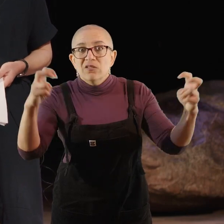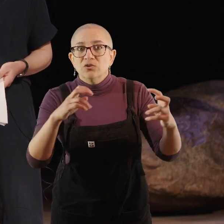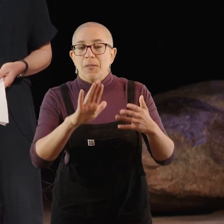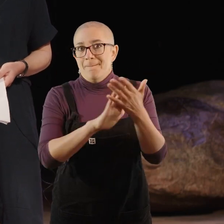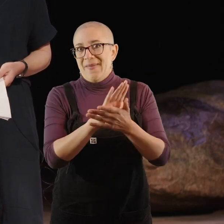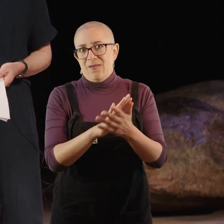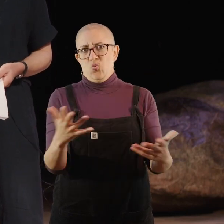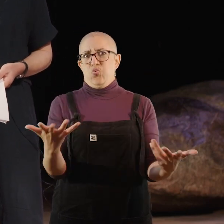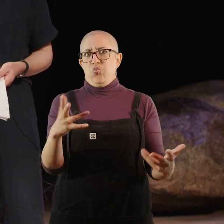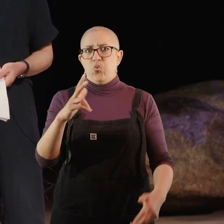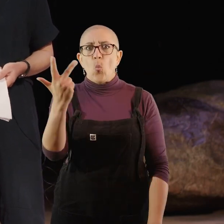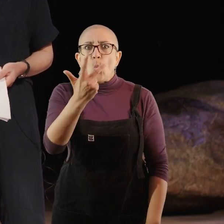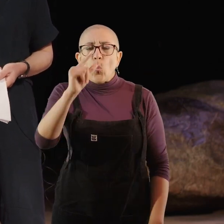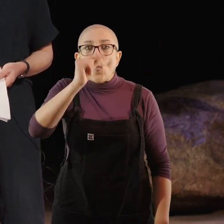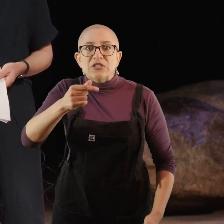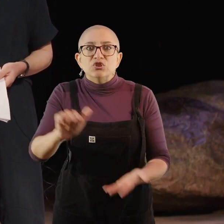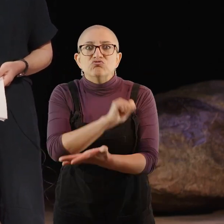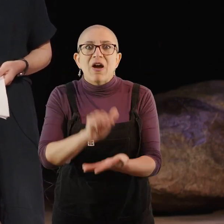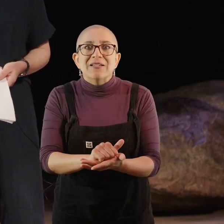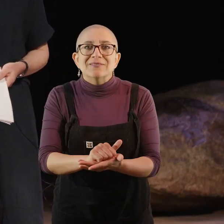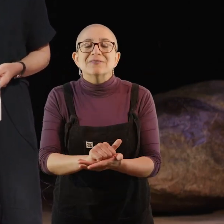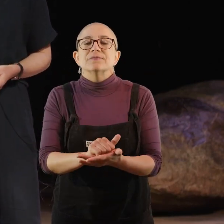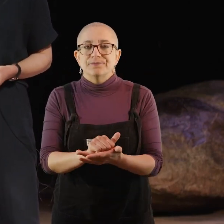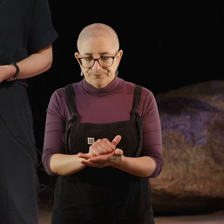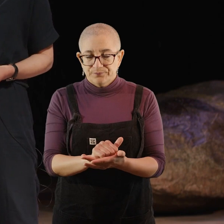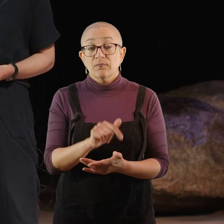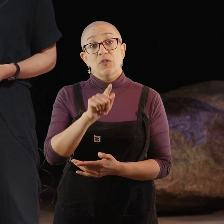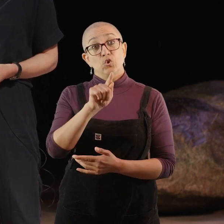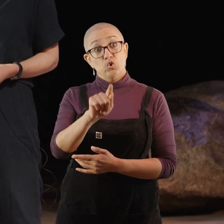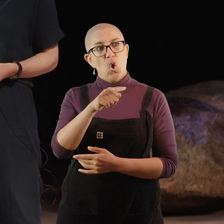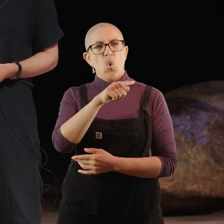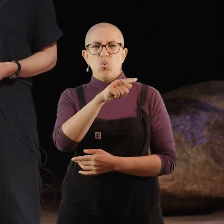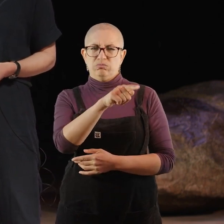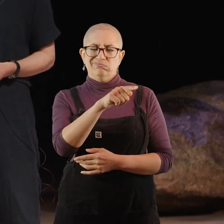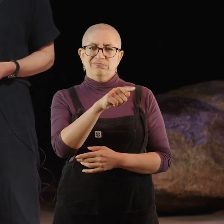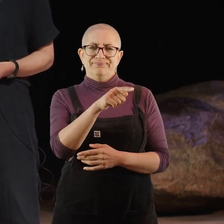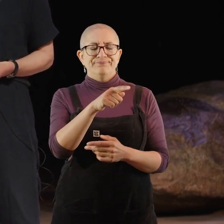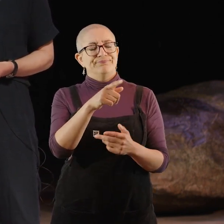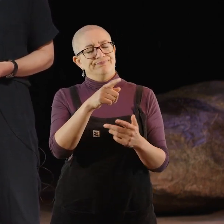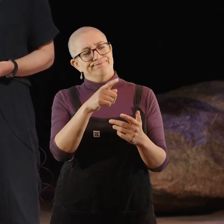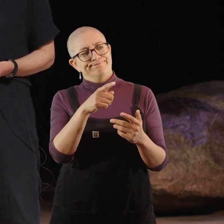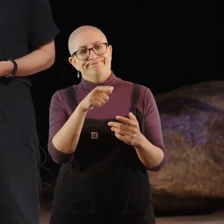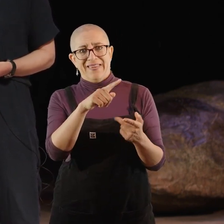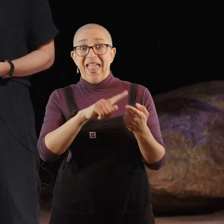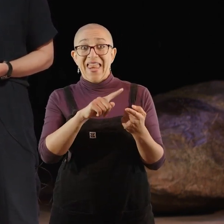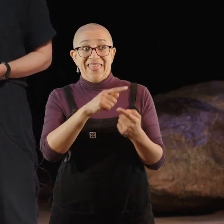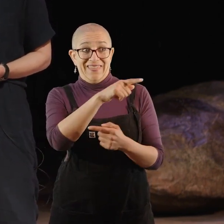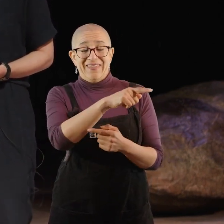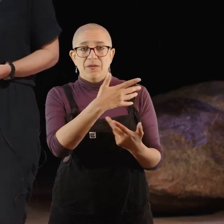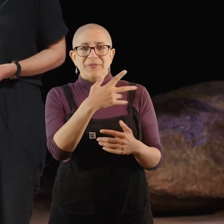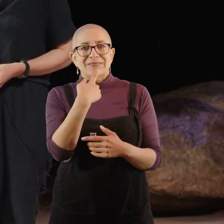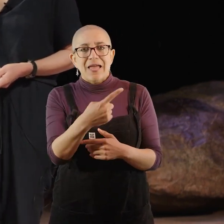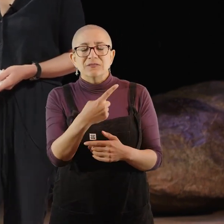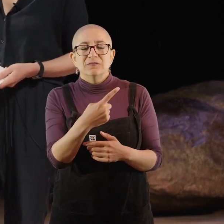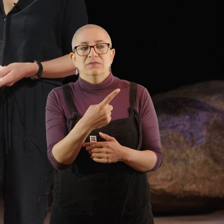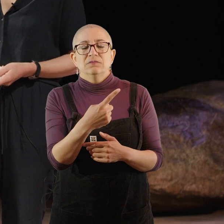that the witches were right. So, leading on from what Ailey was saying about tactics, Wills, this is the kind of stuff that would be really useful to